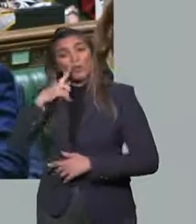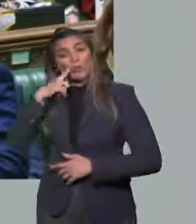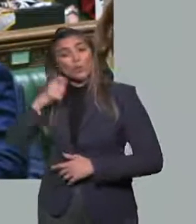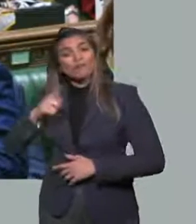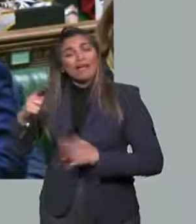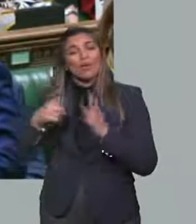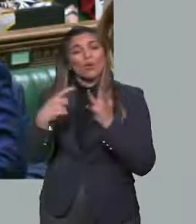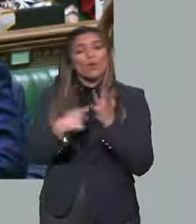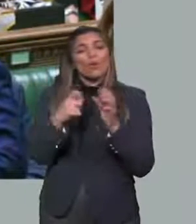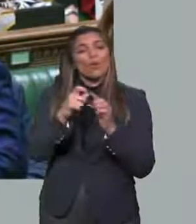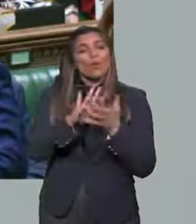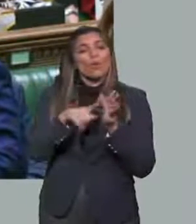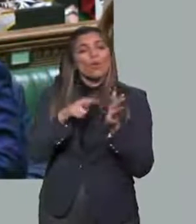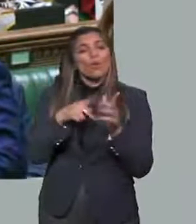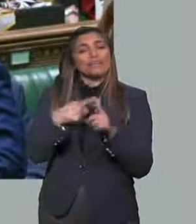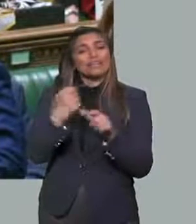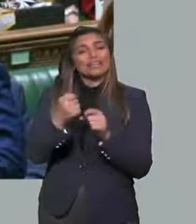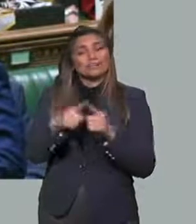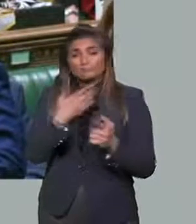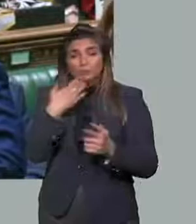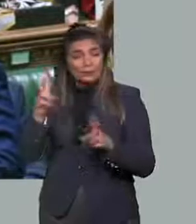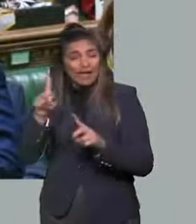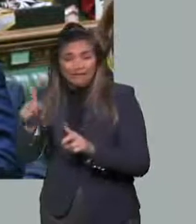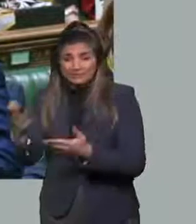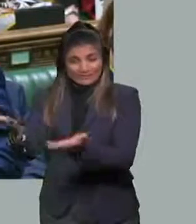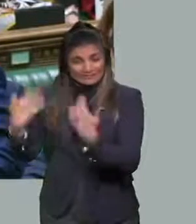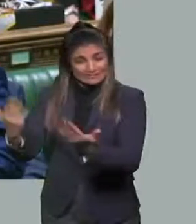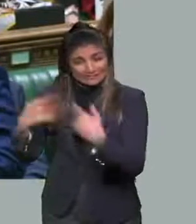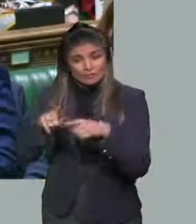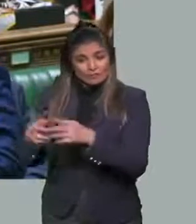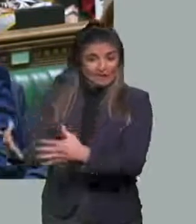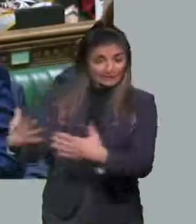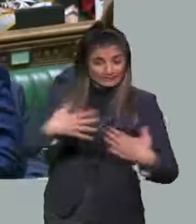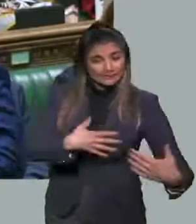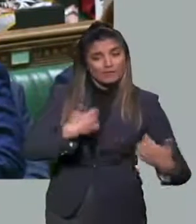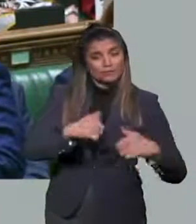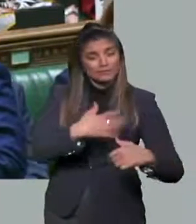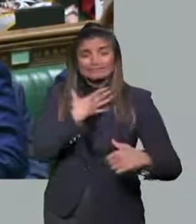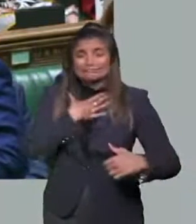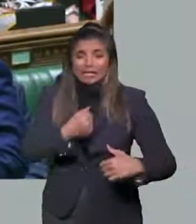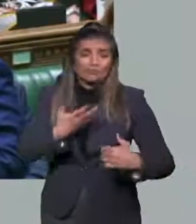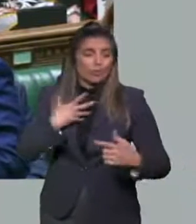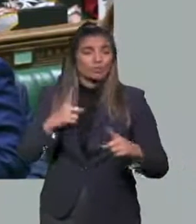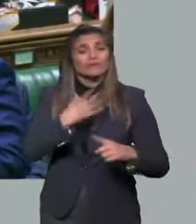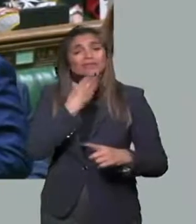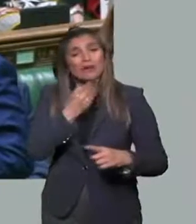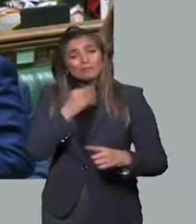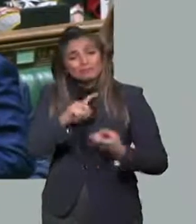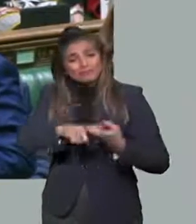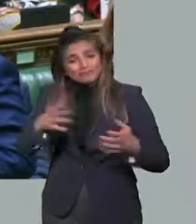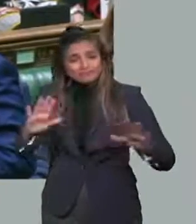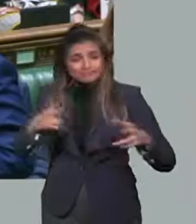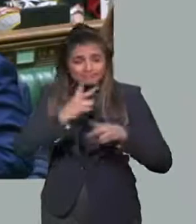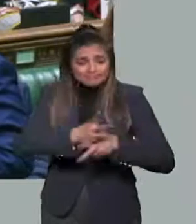are desperately attempting to provide them with temporary sanctuary in Scotland. Mr. Speaker, there is a